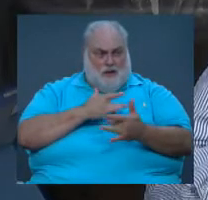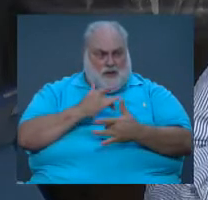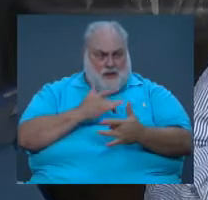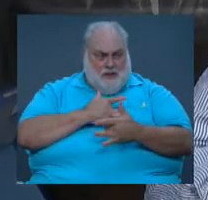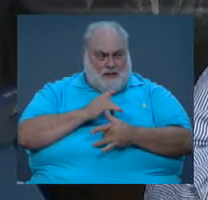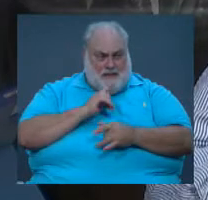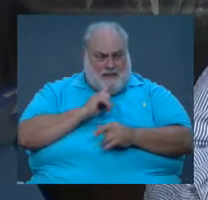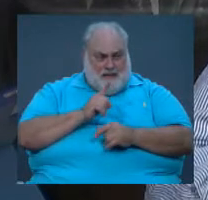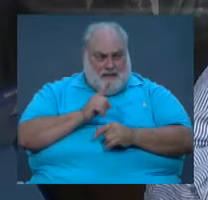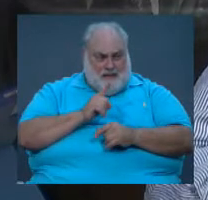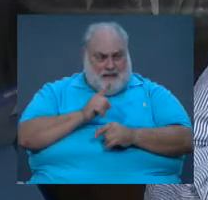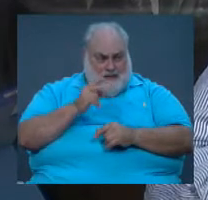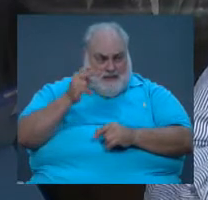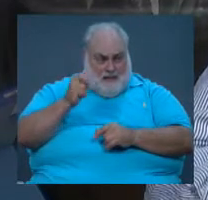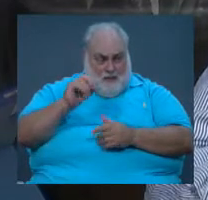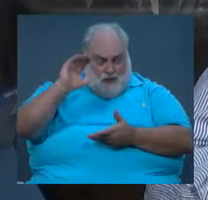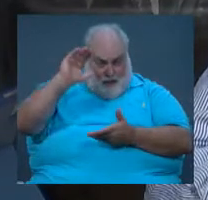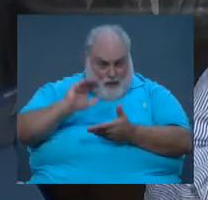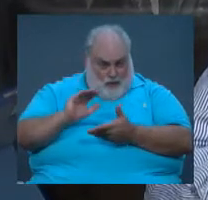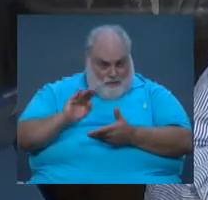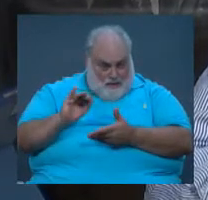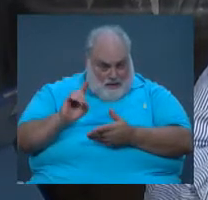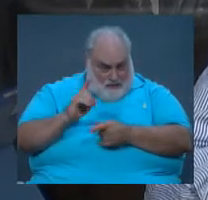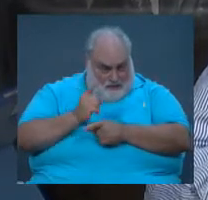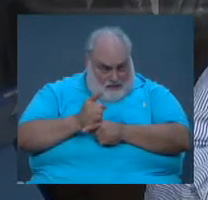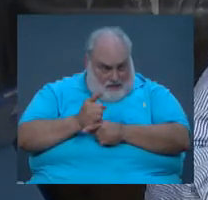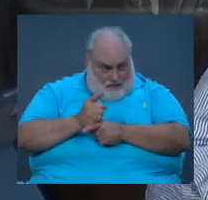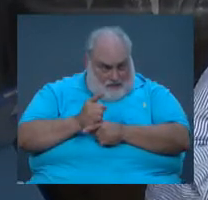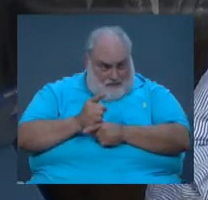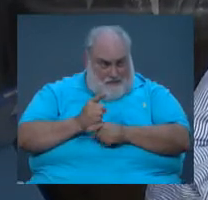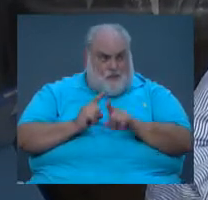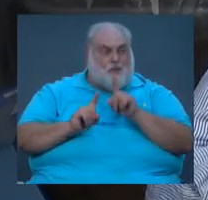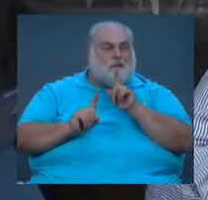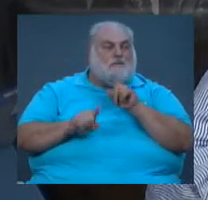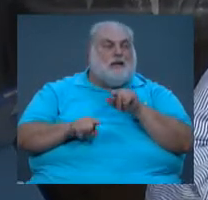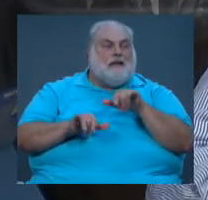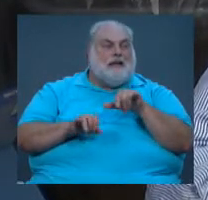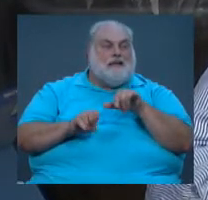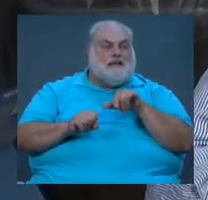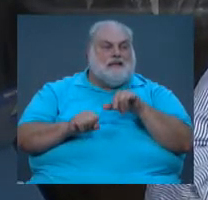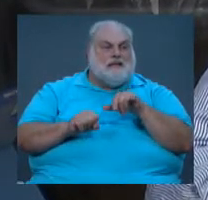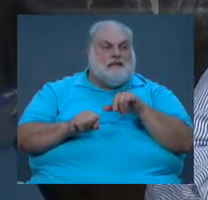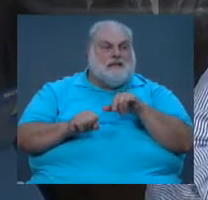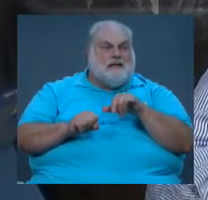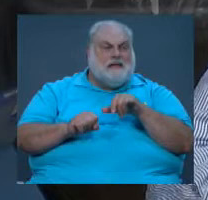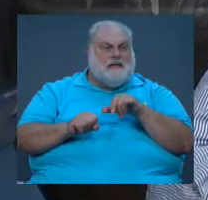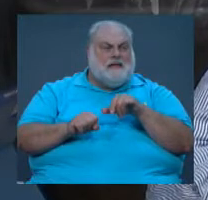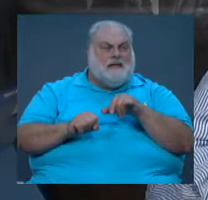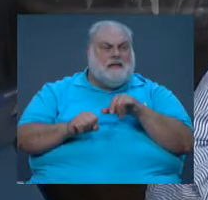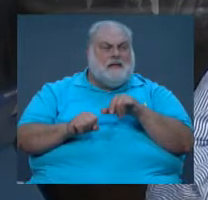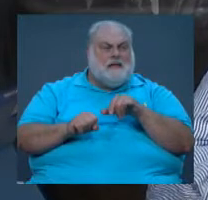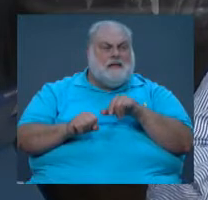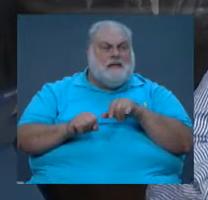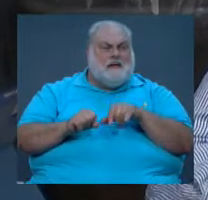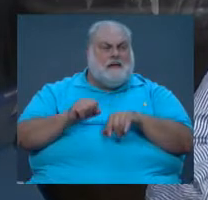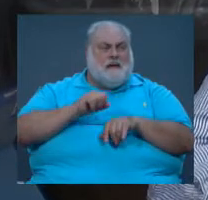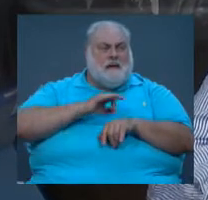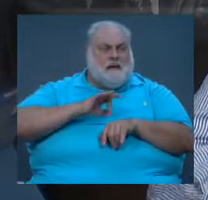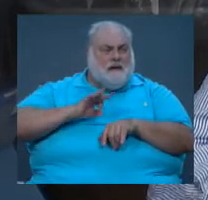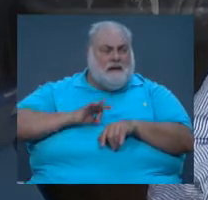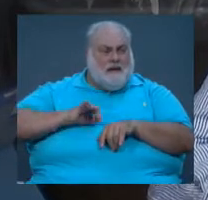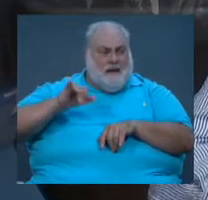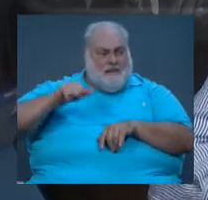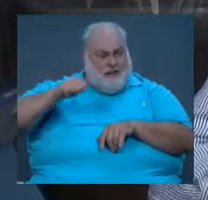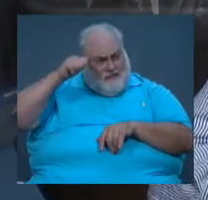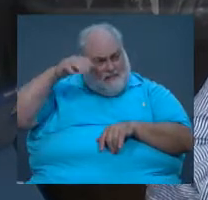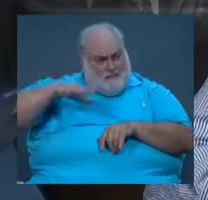question is, he was the lowest bidder. Yes, ma'am. And maybe I need to ask someone, maybe staff, but if this